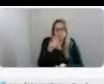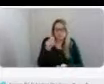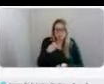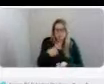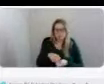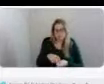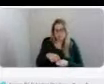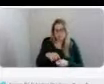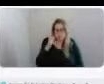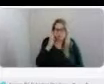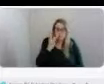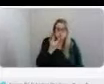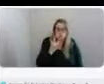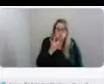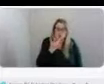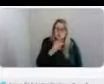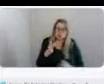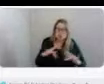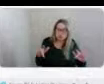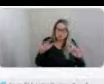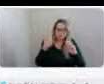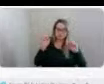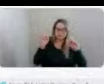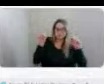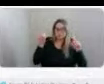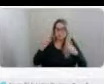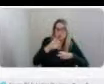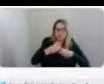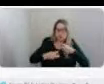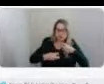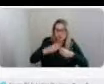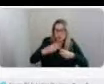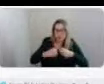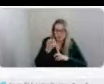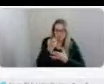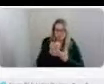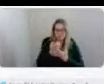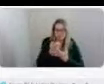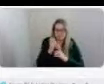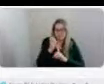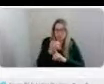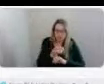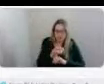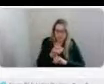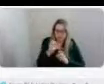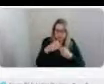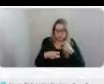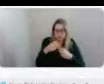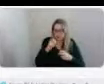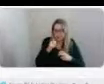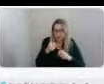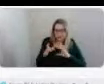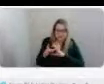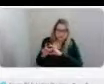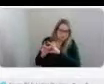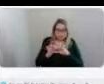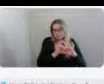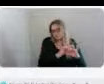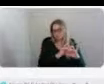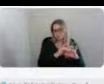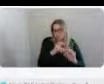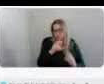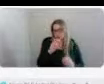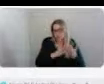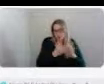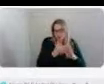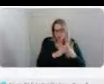rural education issues and environmental issues that do not uh meld very well with the urban areas of tucson and we